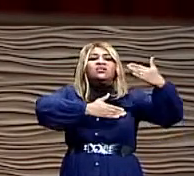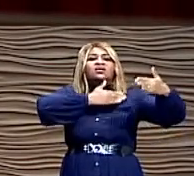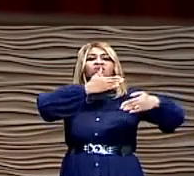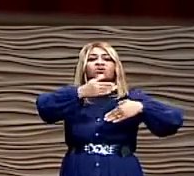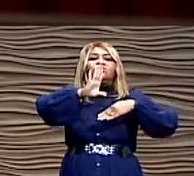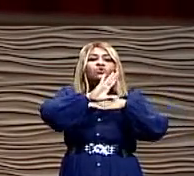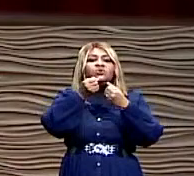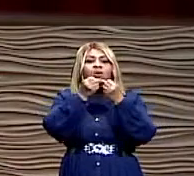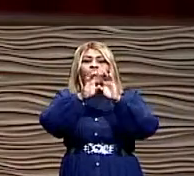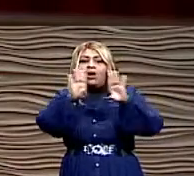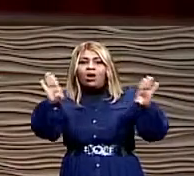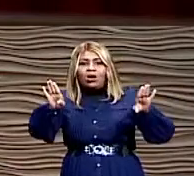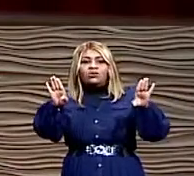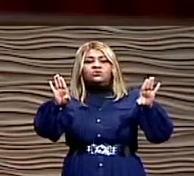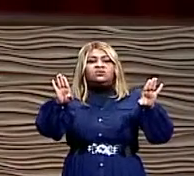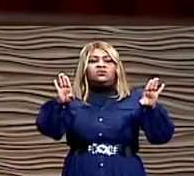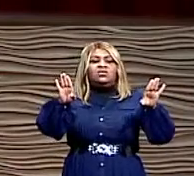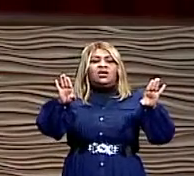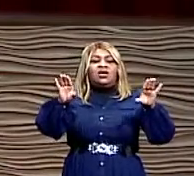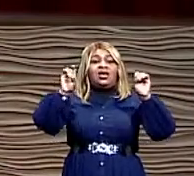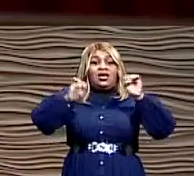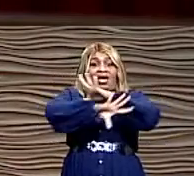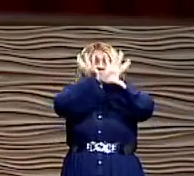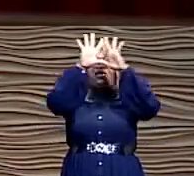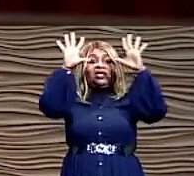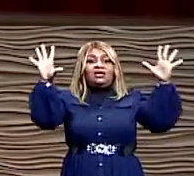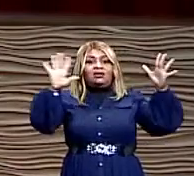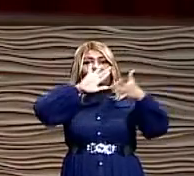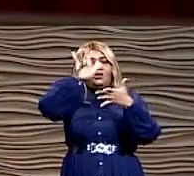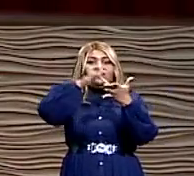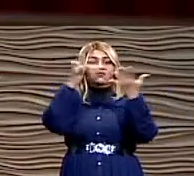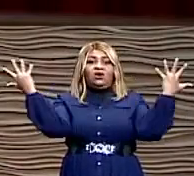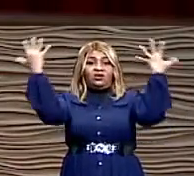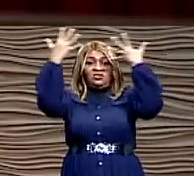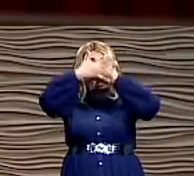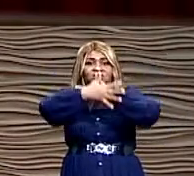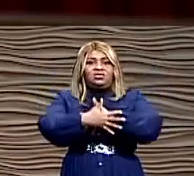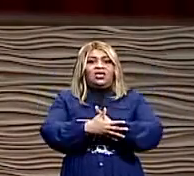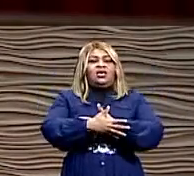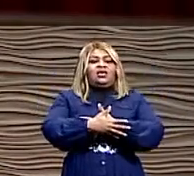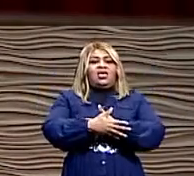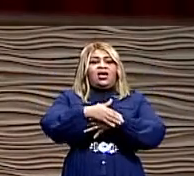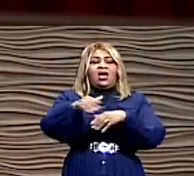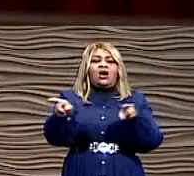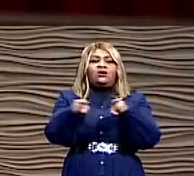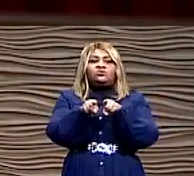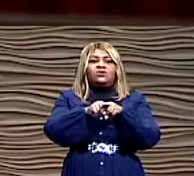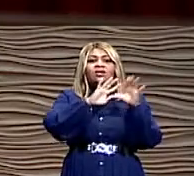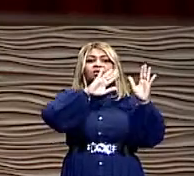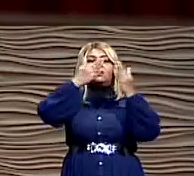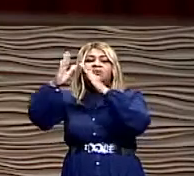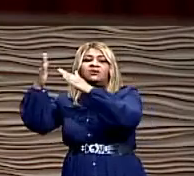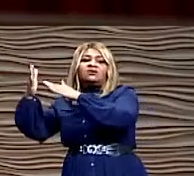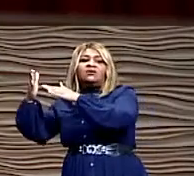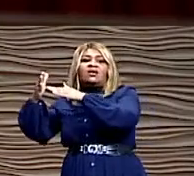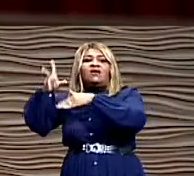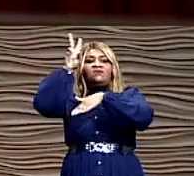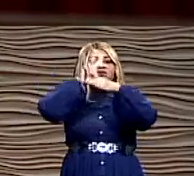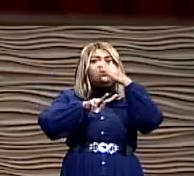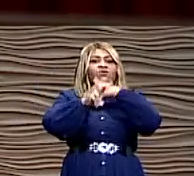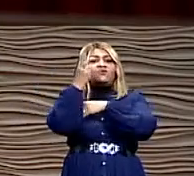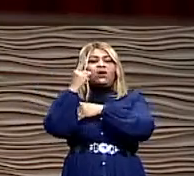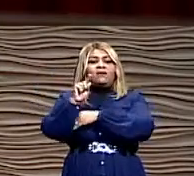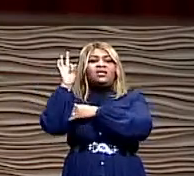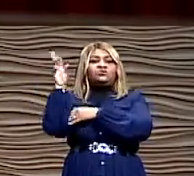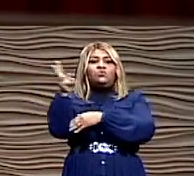church without walls, light in the midst of darkness and in our community. We thank God for the vision of our pastor to serve